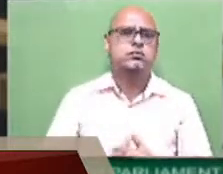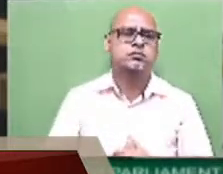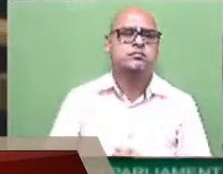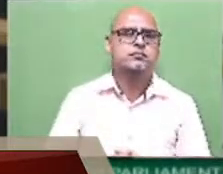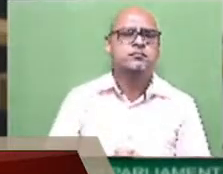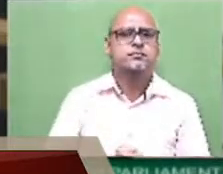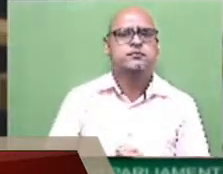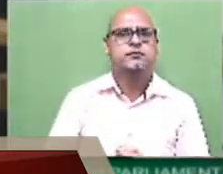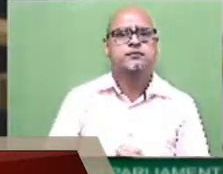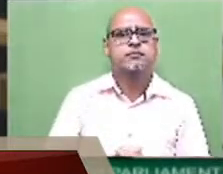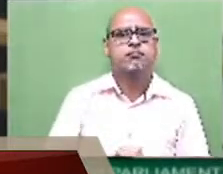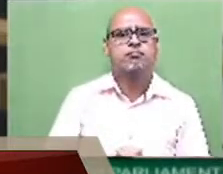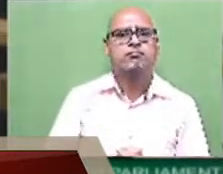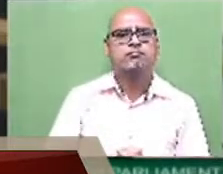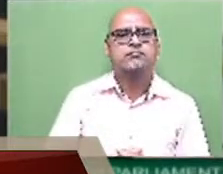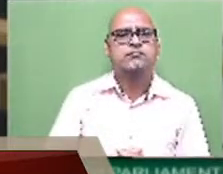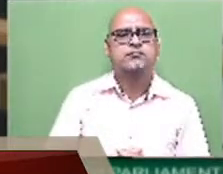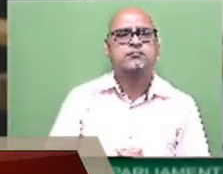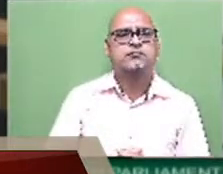of